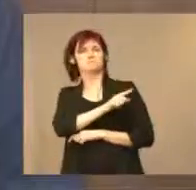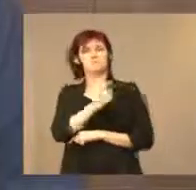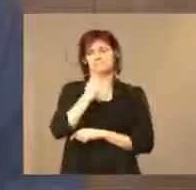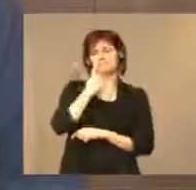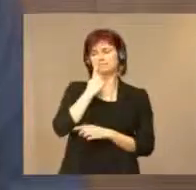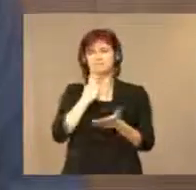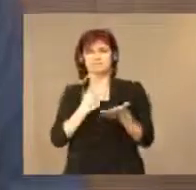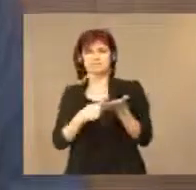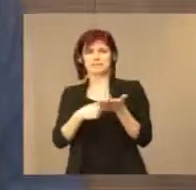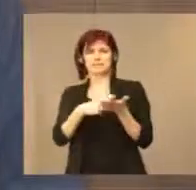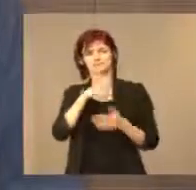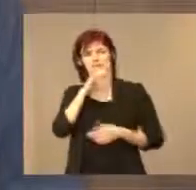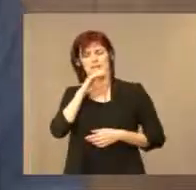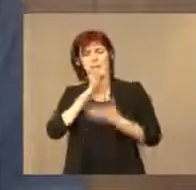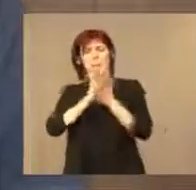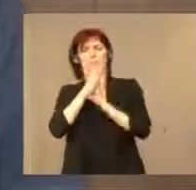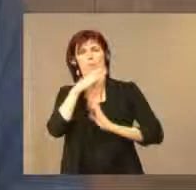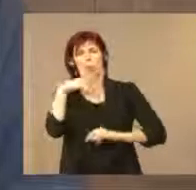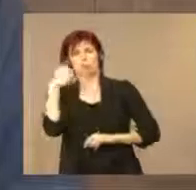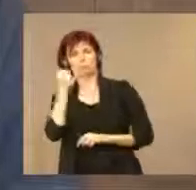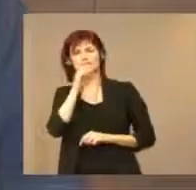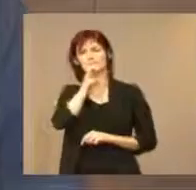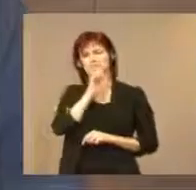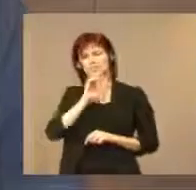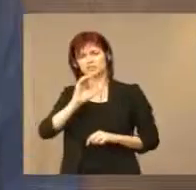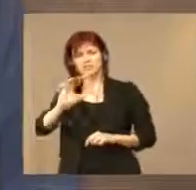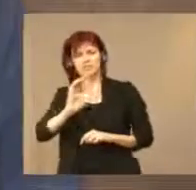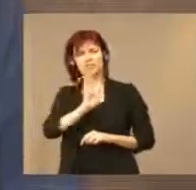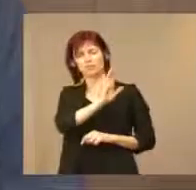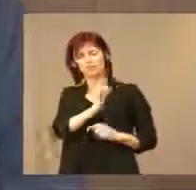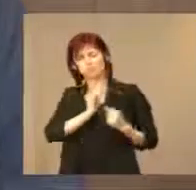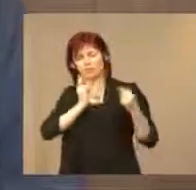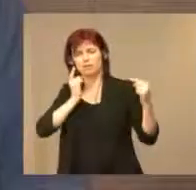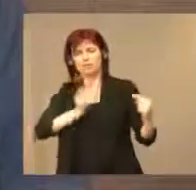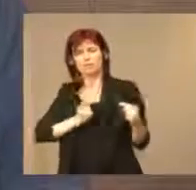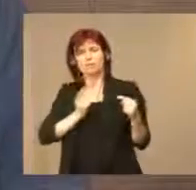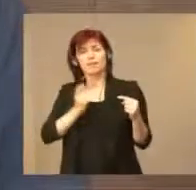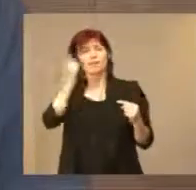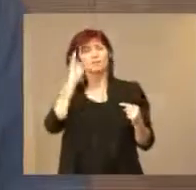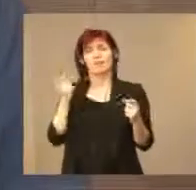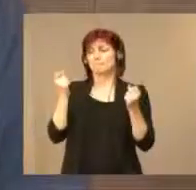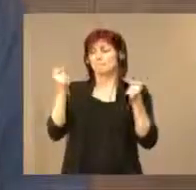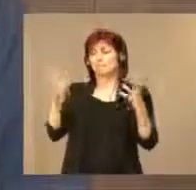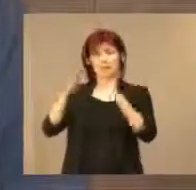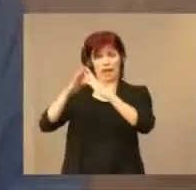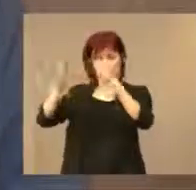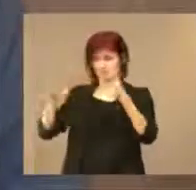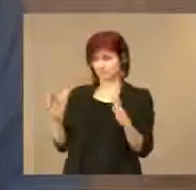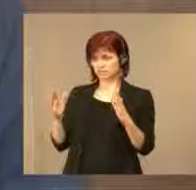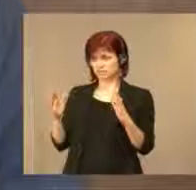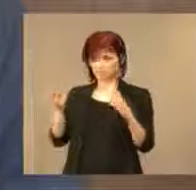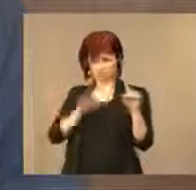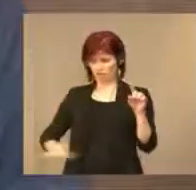earlier. And in reality, the construction of homes in many of our communities across the